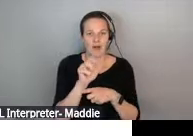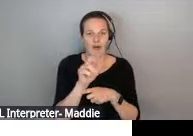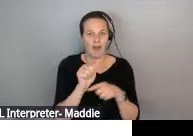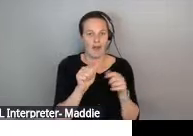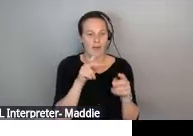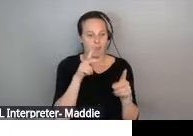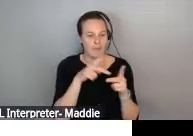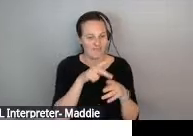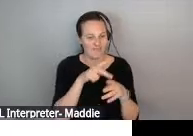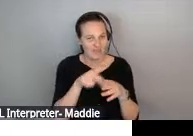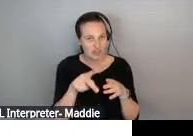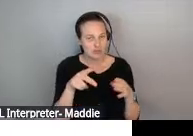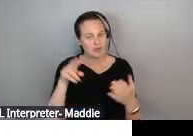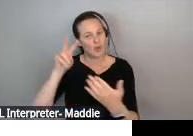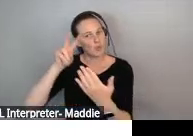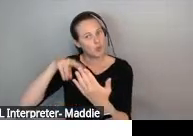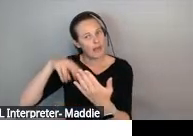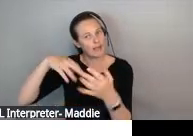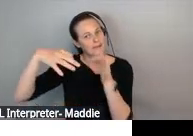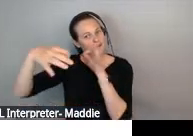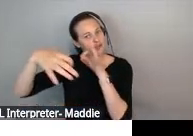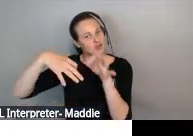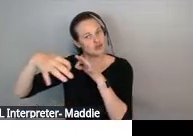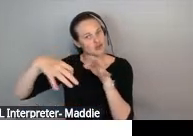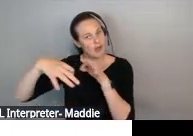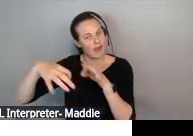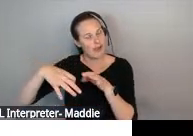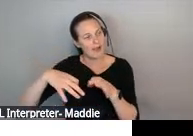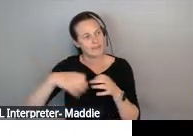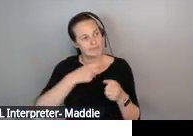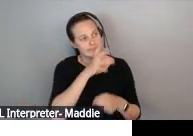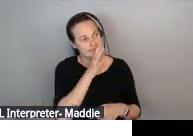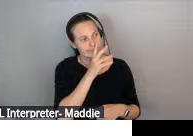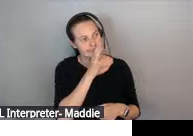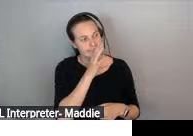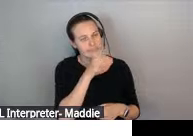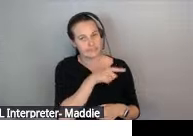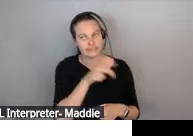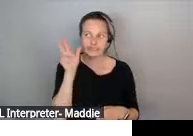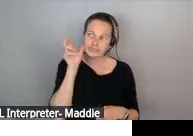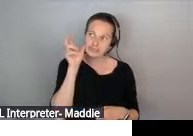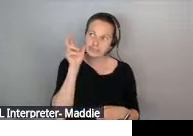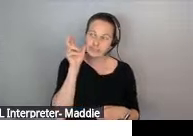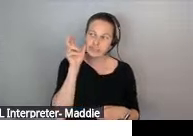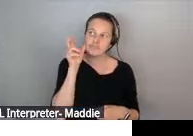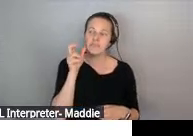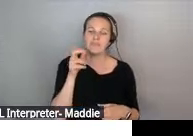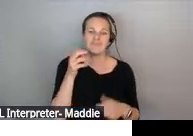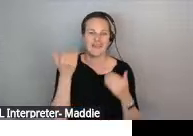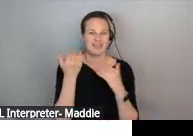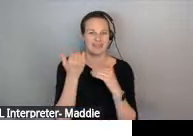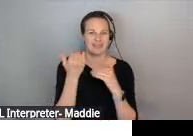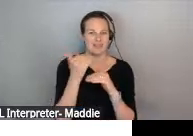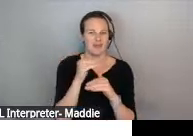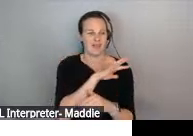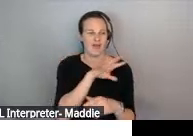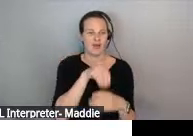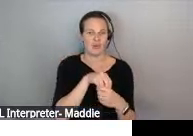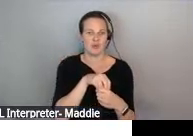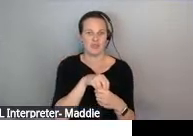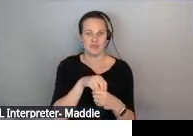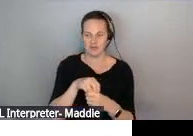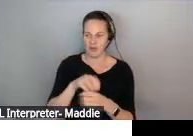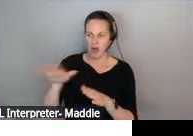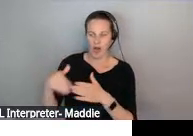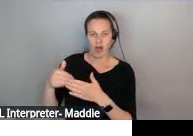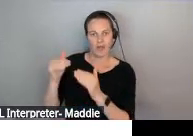the assignment to them and described the pictures to them. Unfortunately, this limited their inclusion with their peers. While all their peers were working